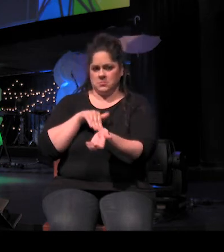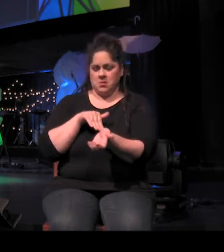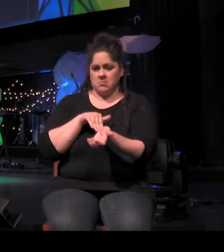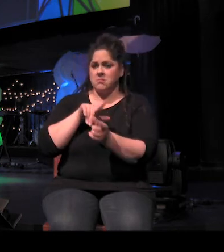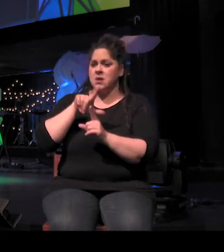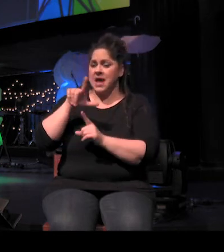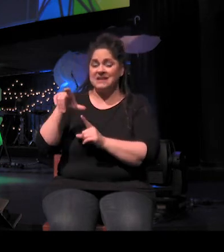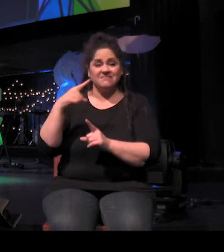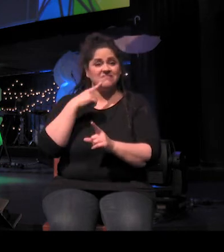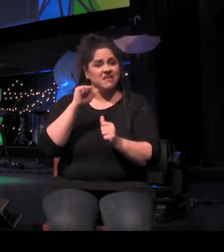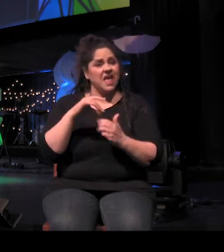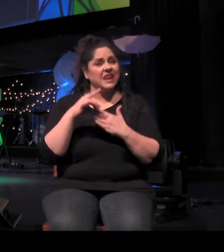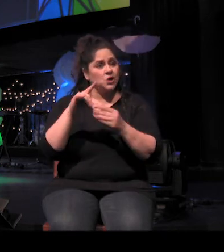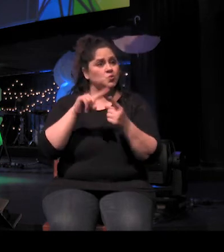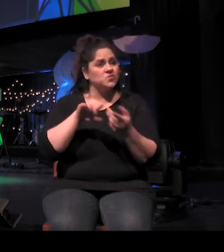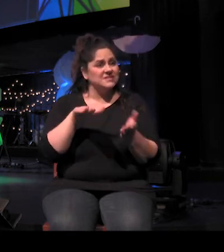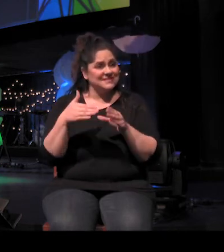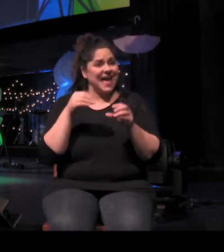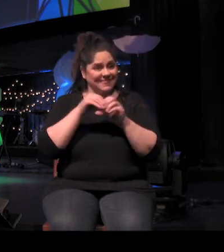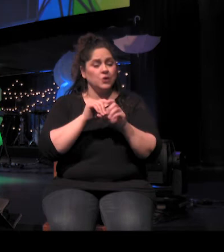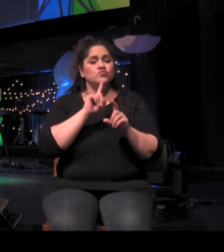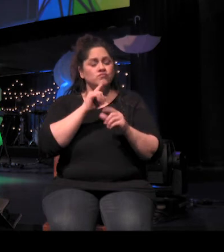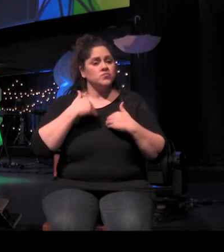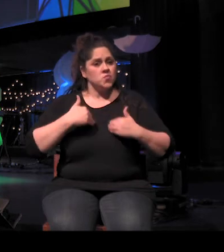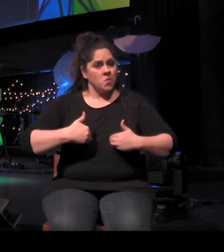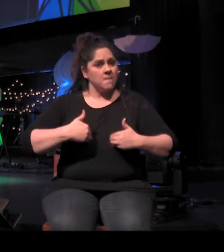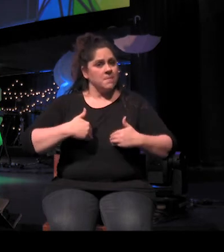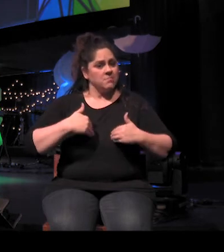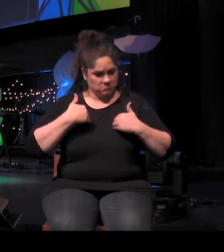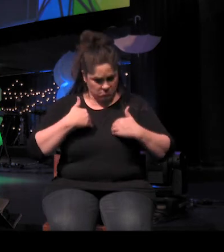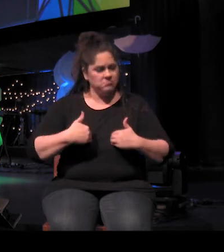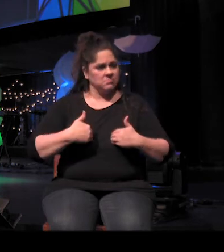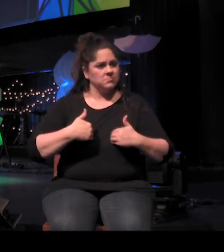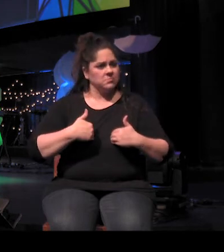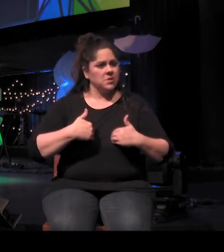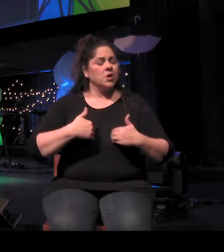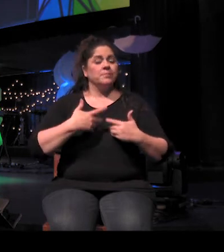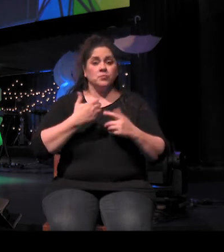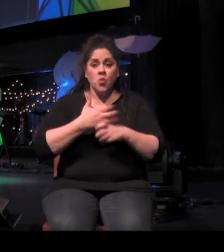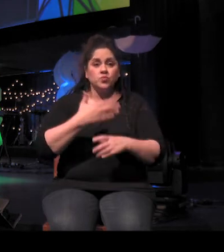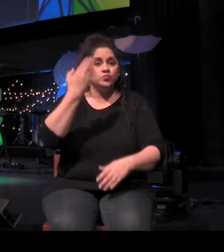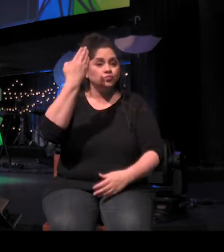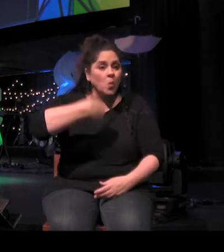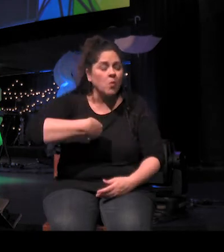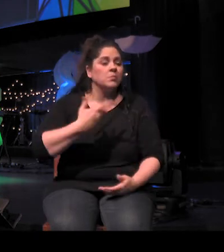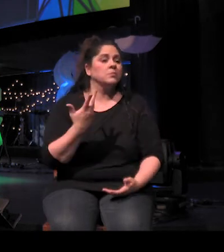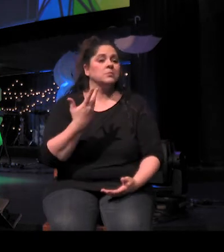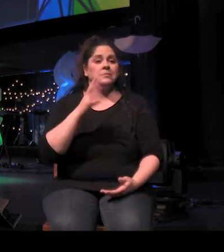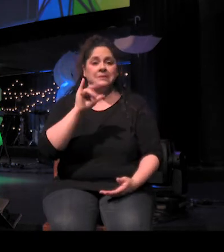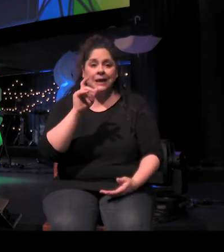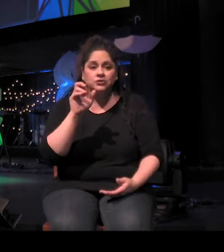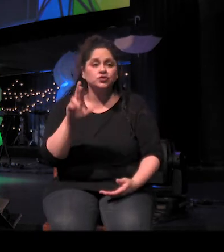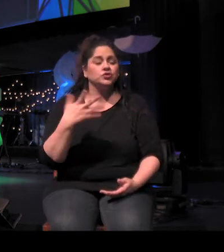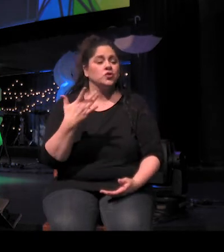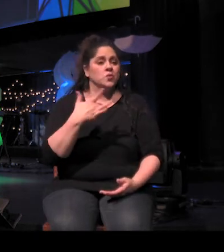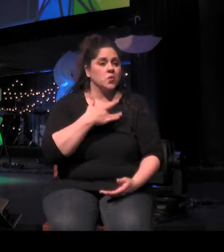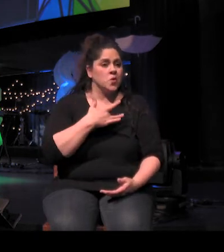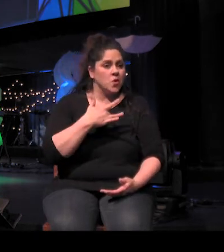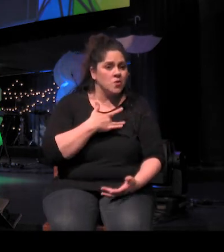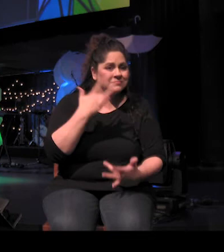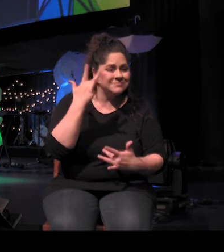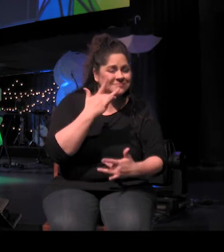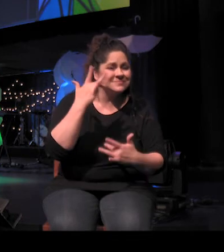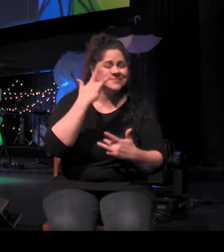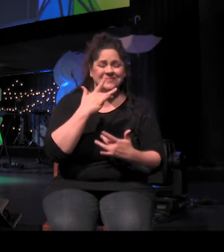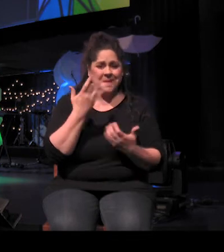this. Inflammation in the body is the cause of stroke, cancer, heart disease.